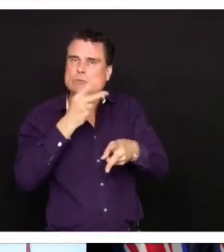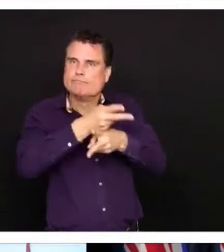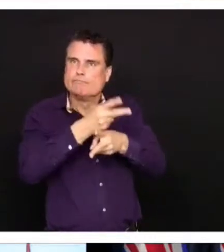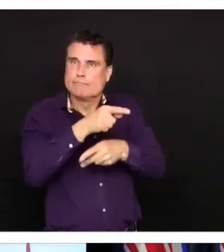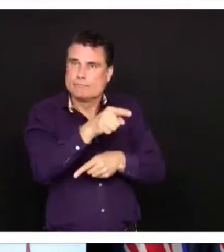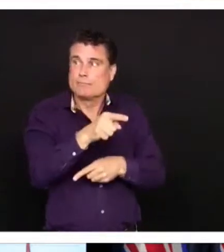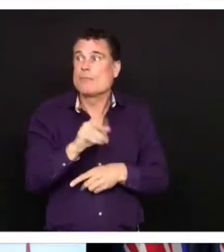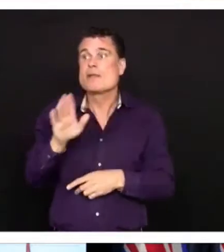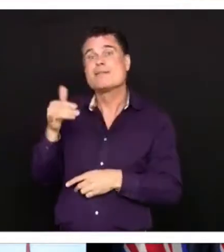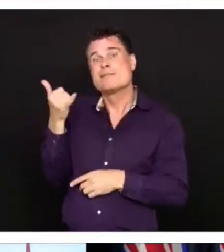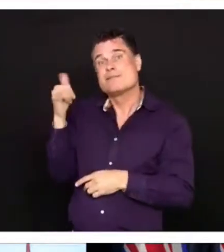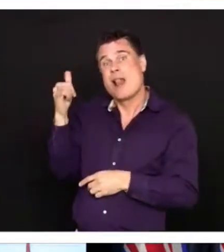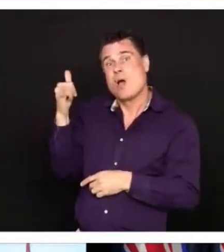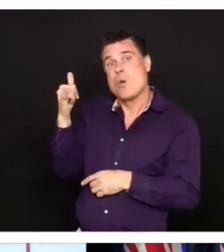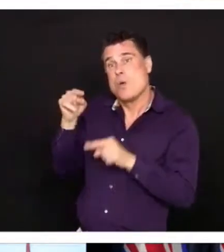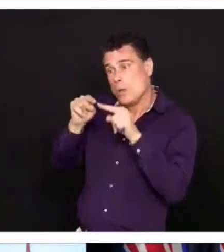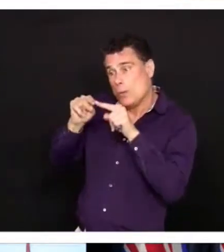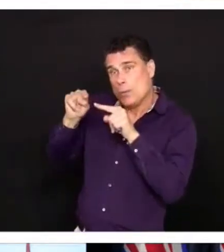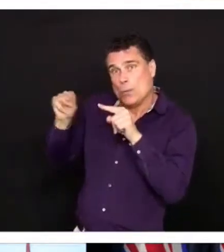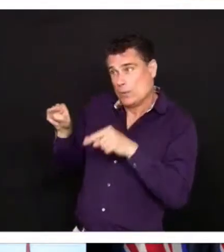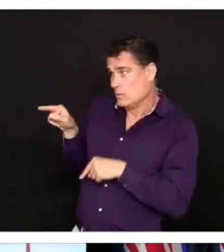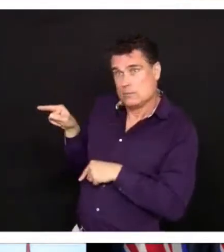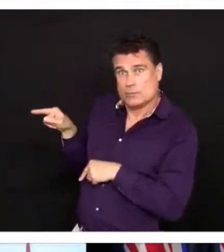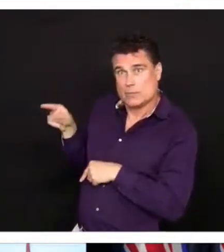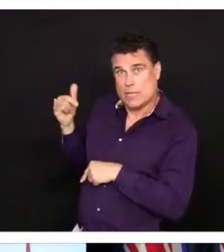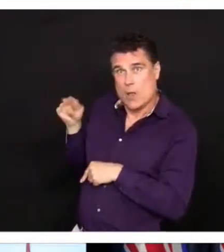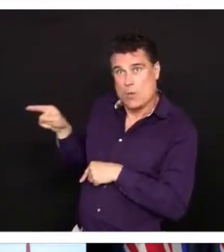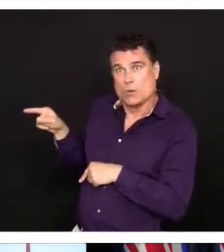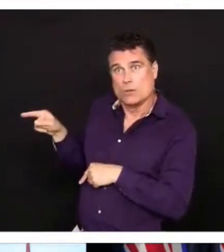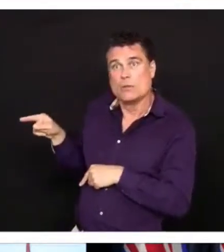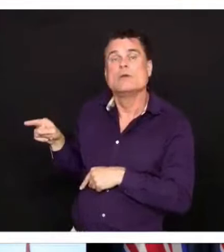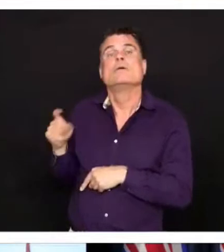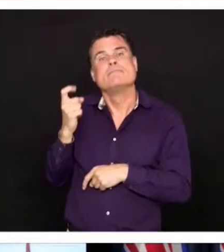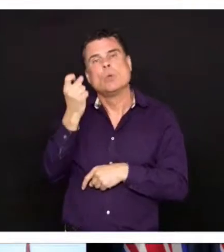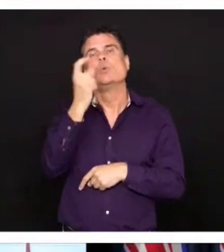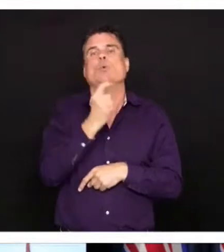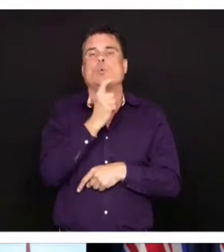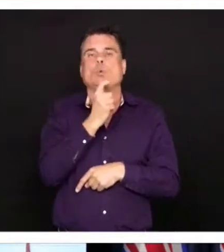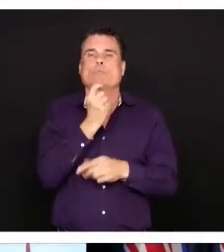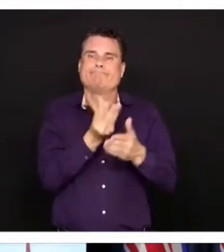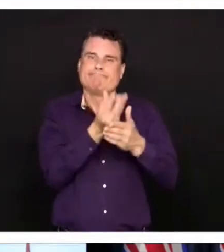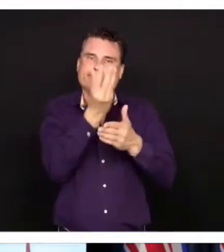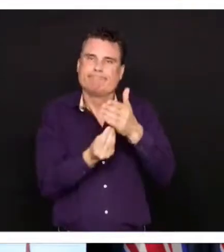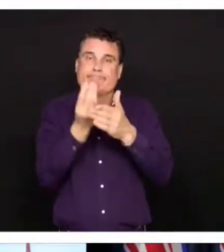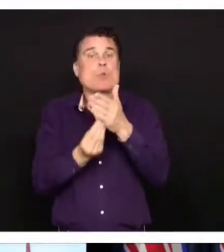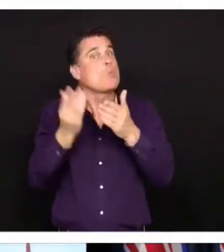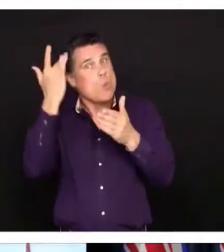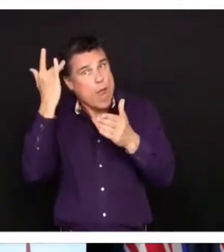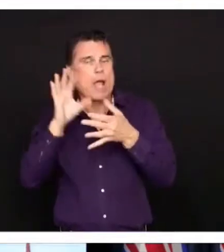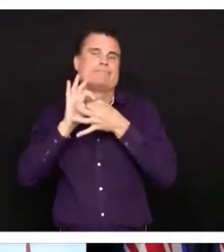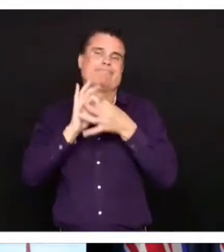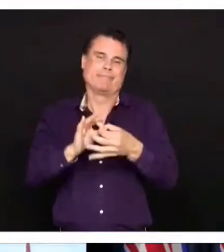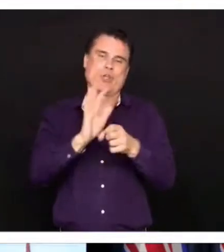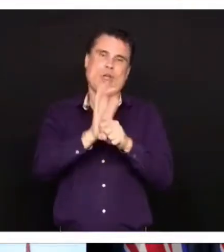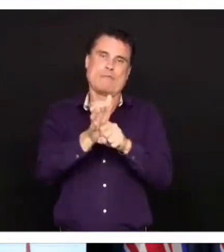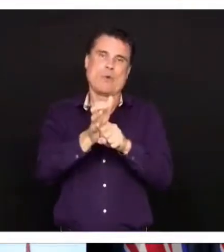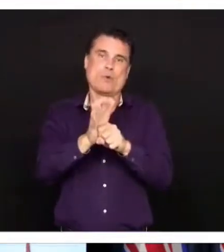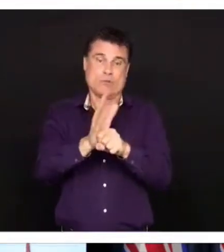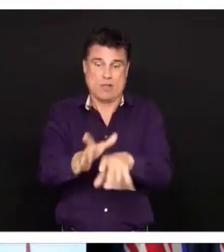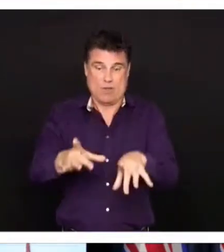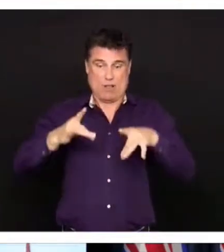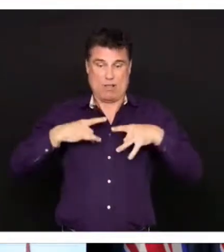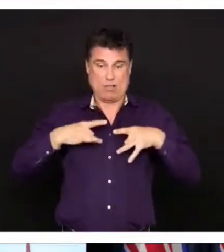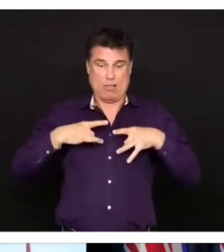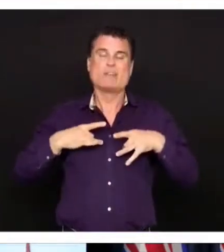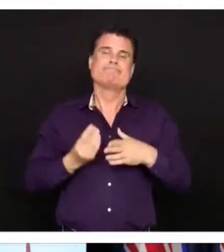course, that tells us about the impact that this has had on our families and our communities. And we know in British Columbia, a lot of the people who have